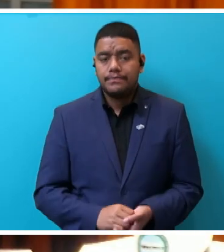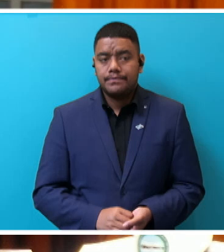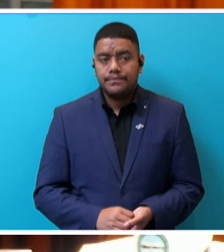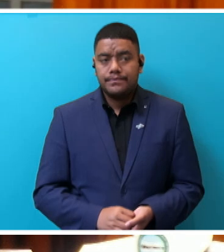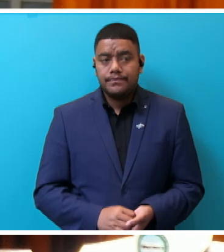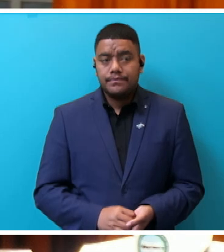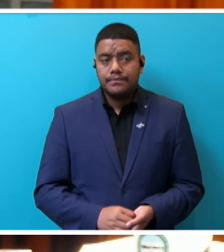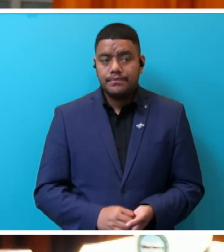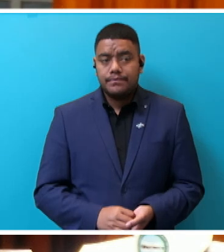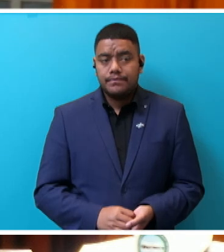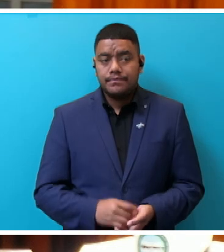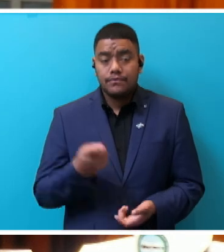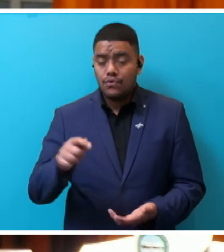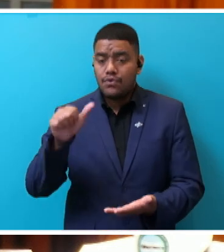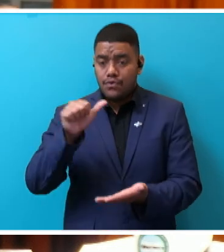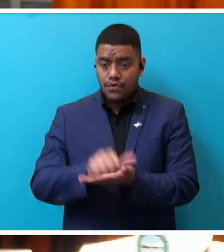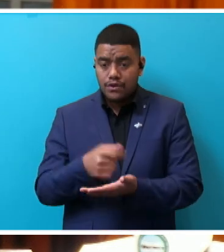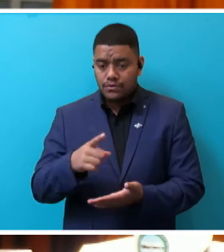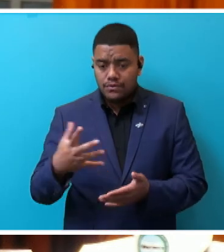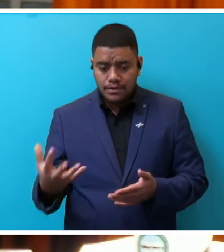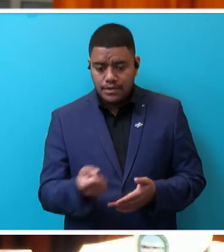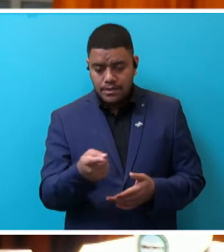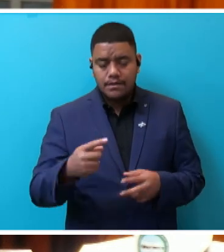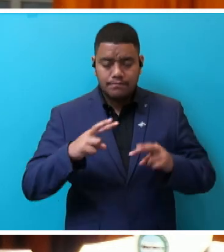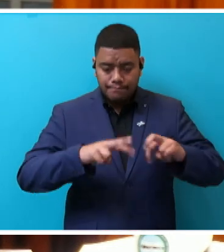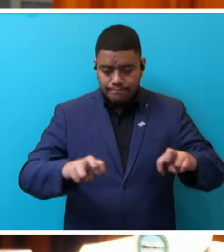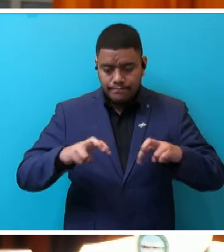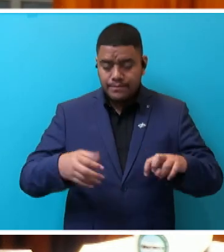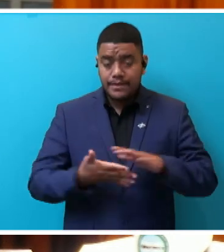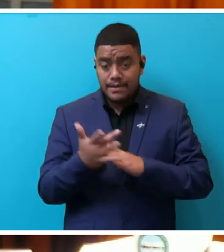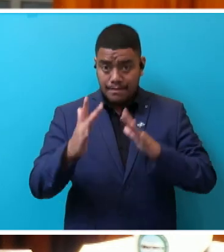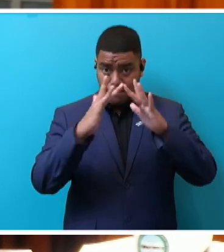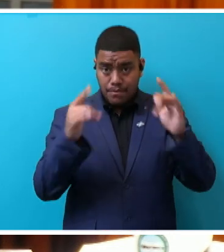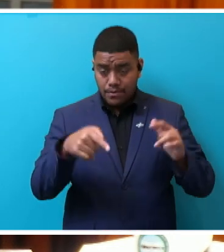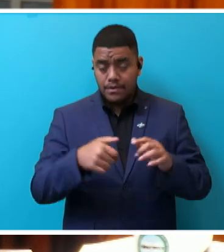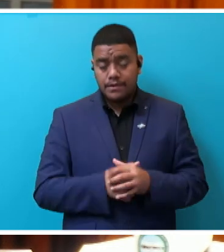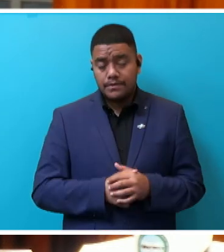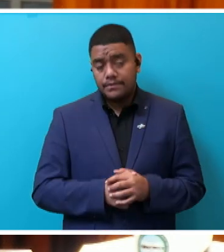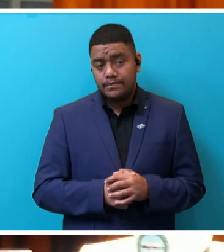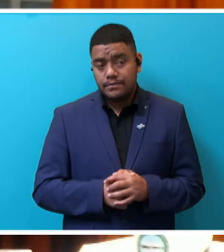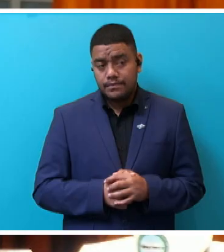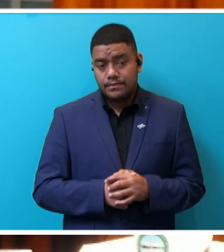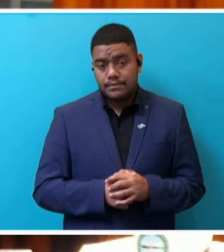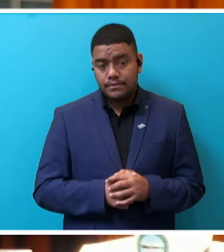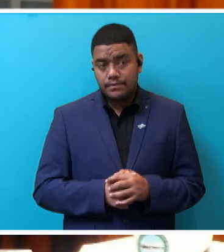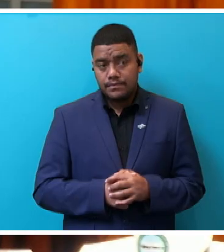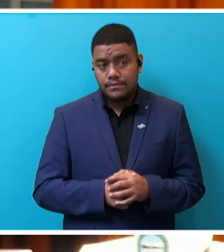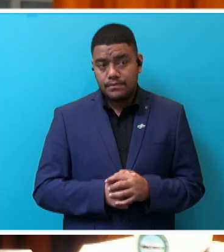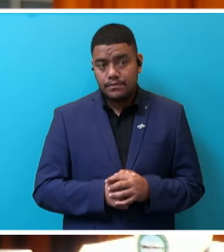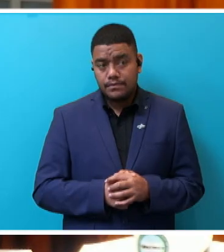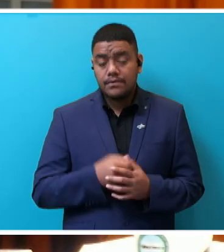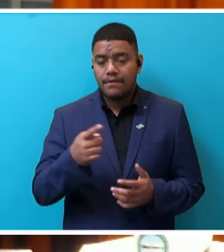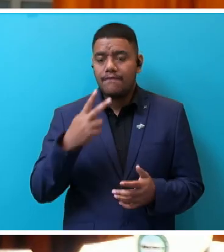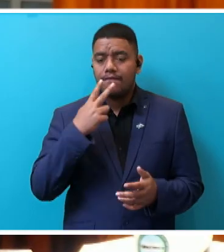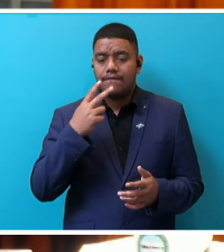to that, so the rights to undertake the mineral exploration within the Mount Kasi prospect was granted to Vatukoula